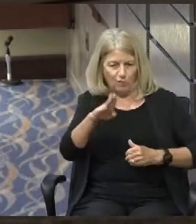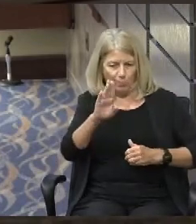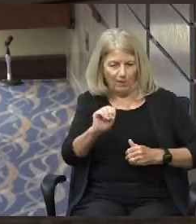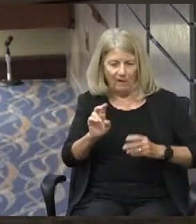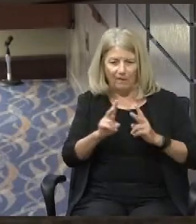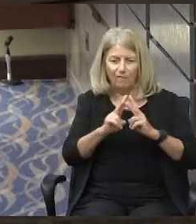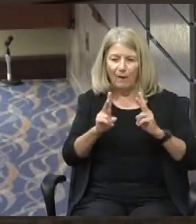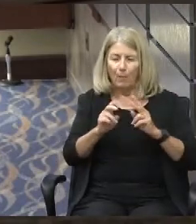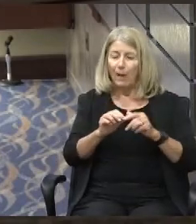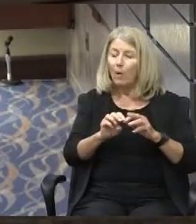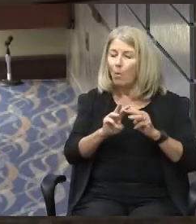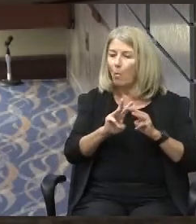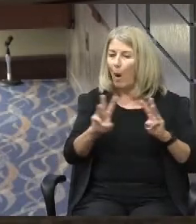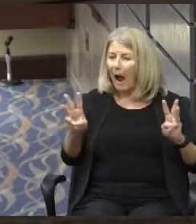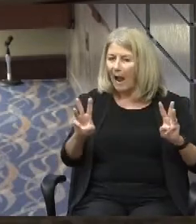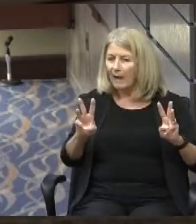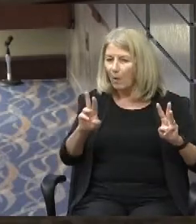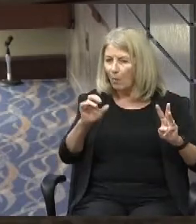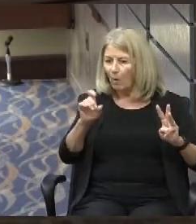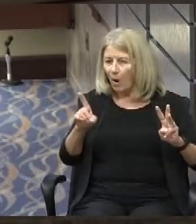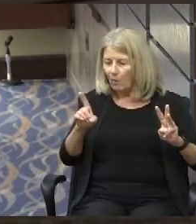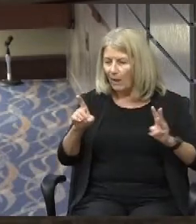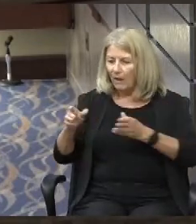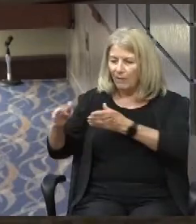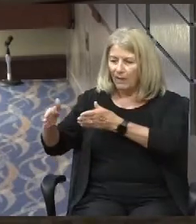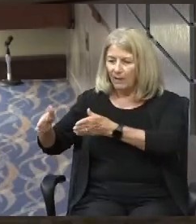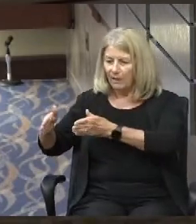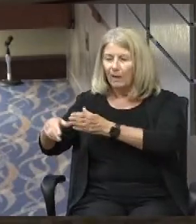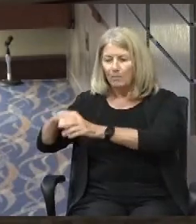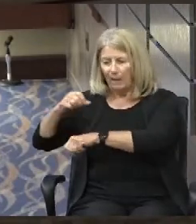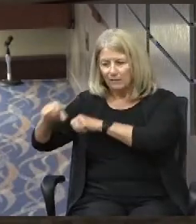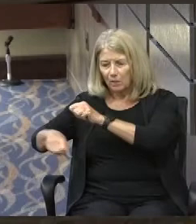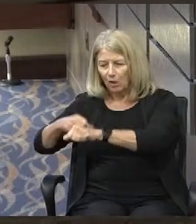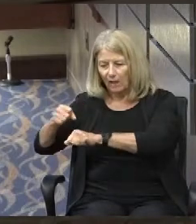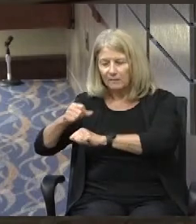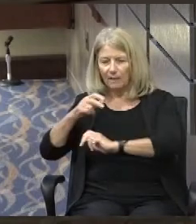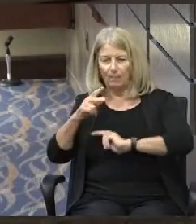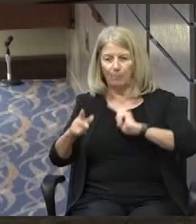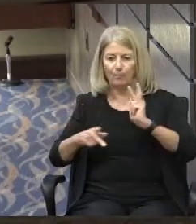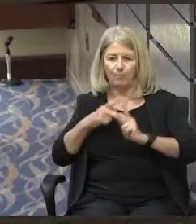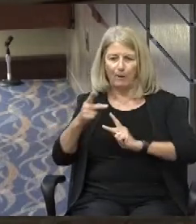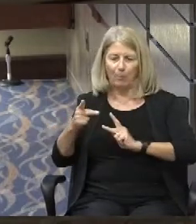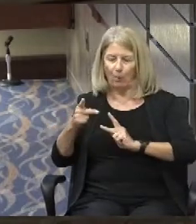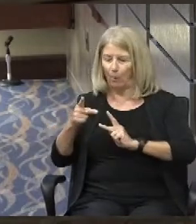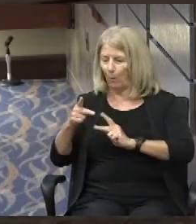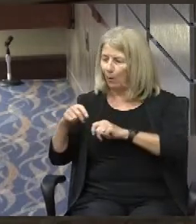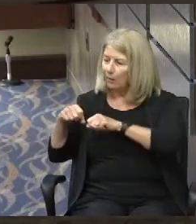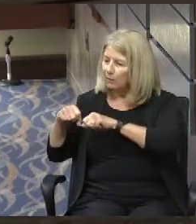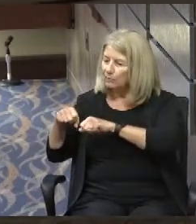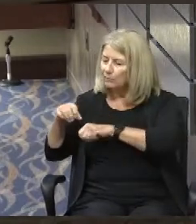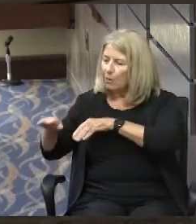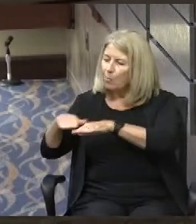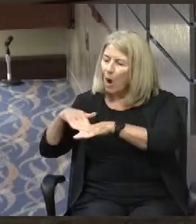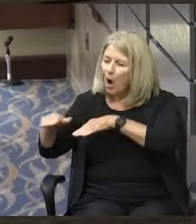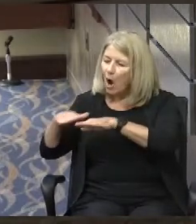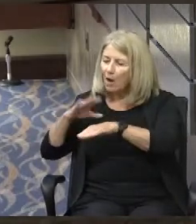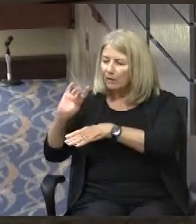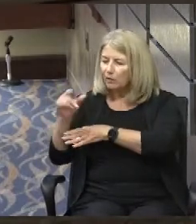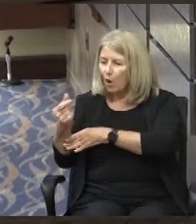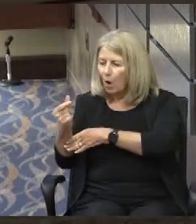road, and it gives bicyclists and pedestrians and folks pushing strollers or walking dogs a sense of where they should